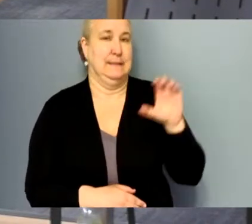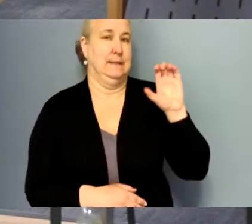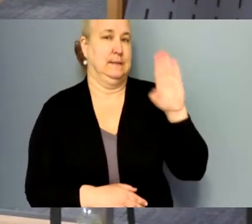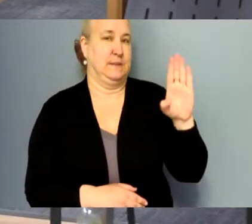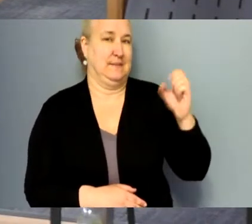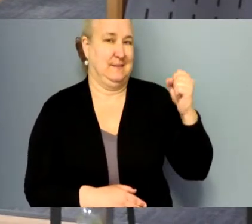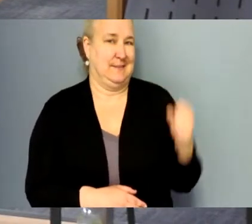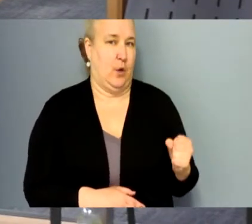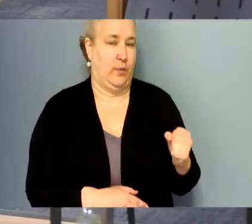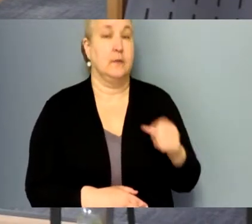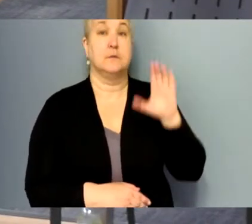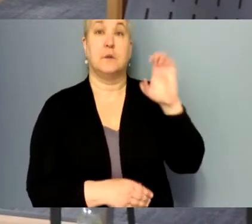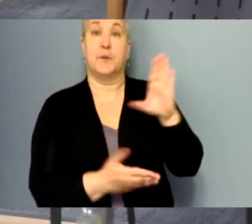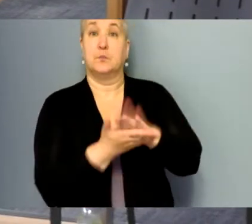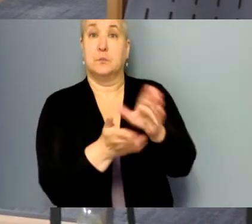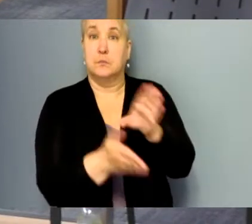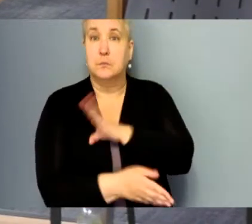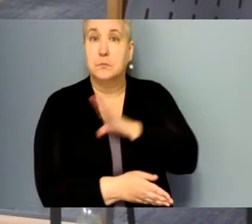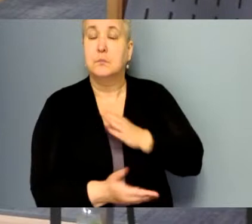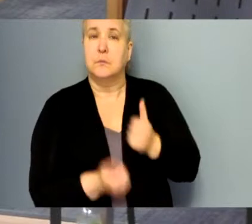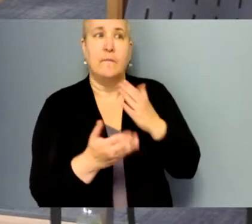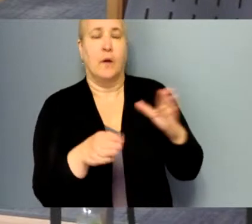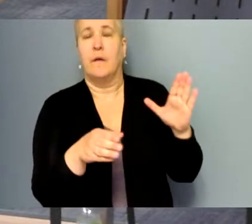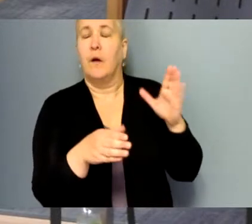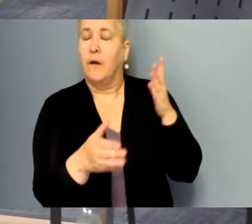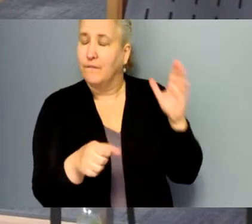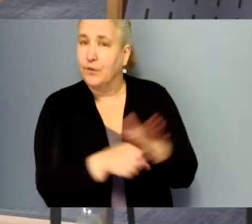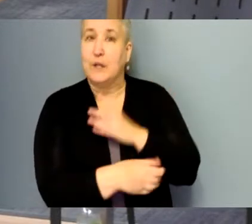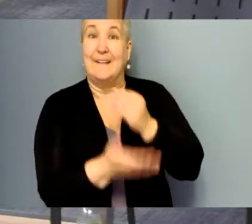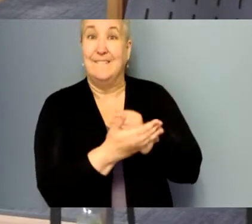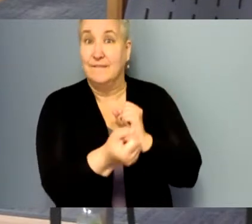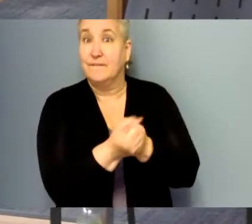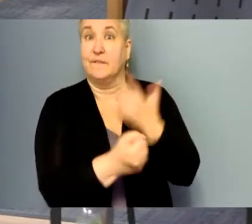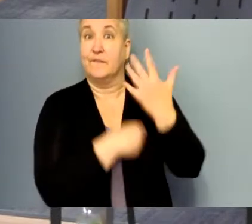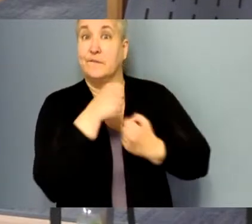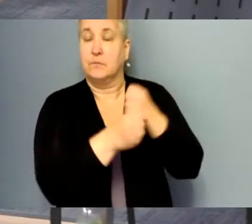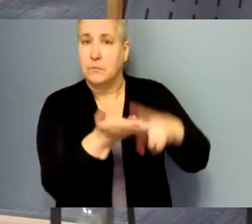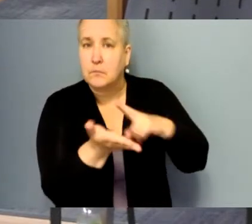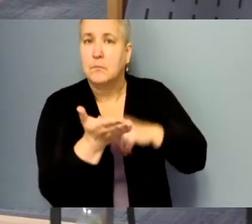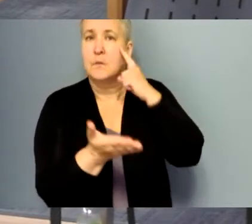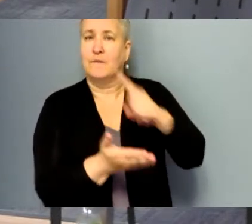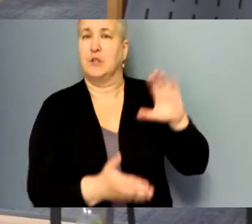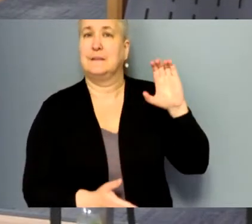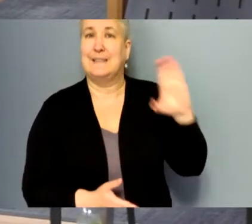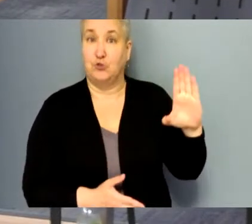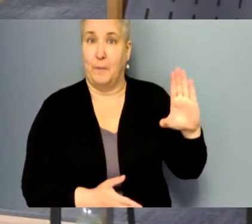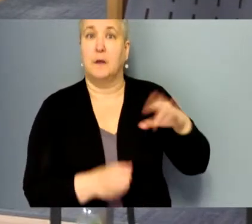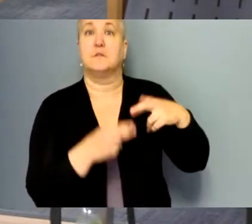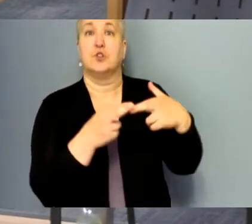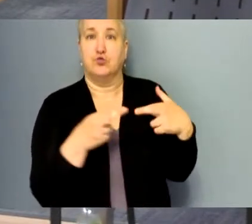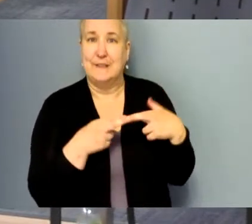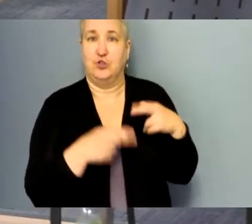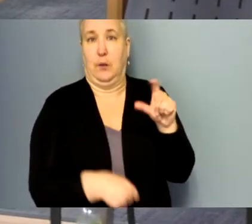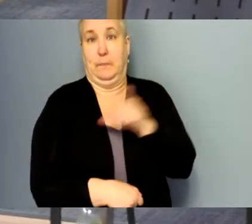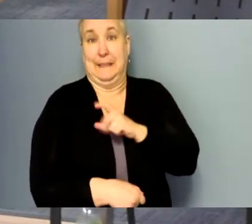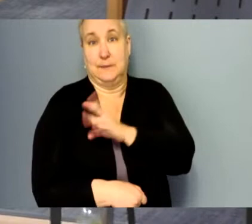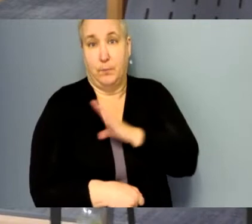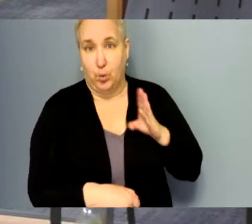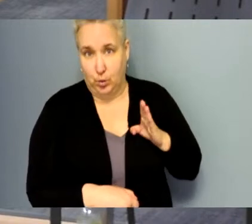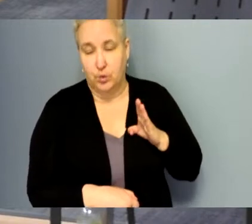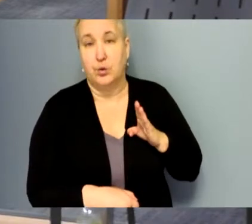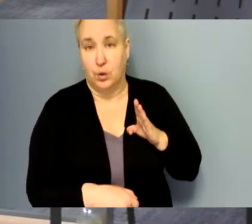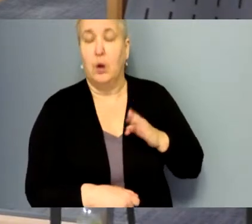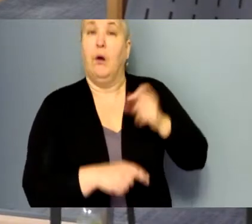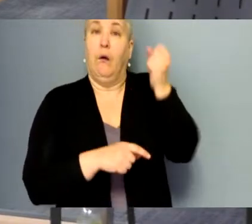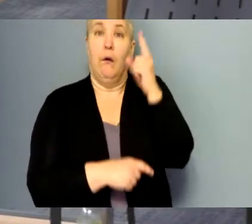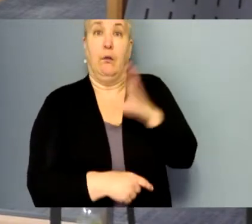The Central Bucks School Board offered a fully funded 5-year contract to the Central Bucks Regional Police Board, but